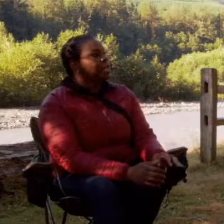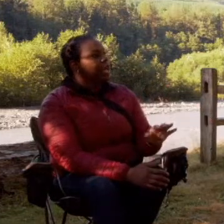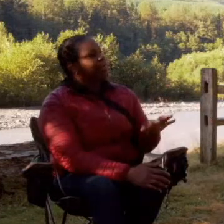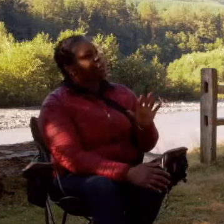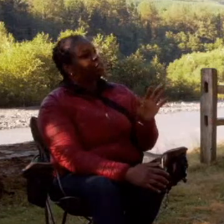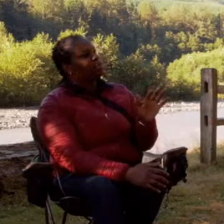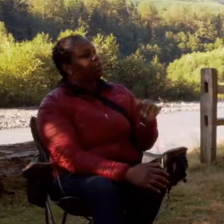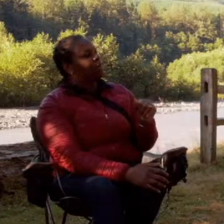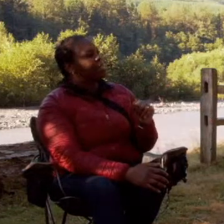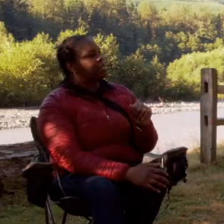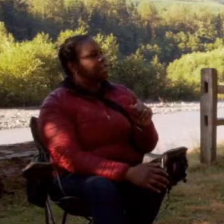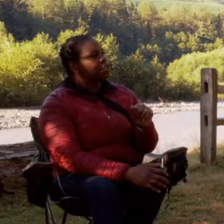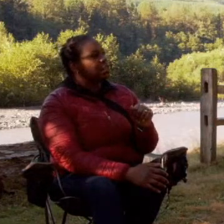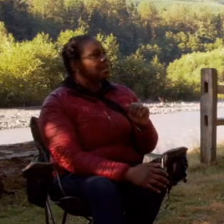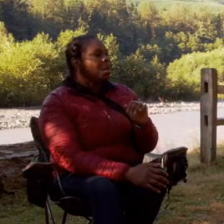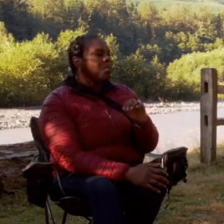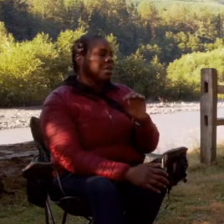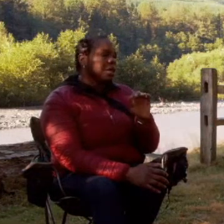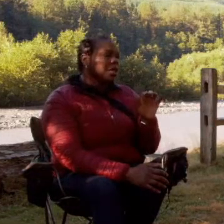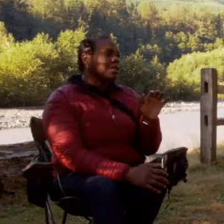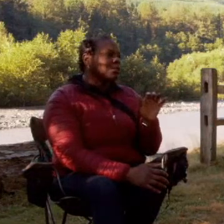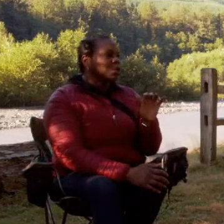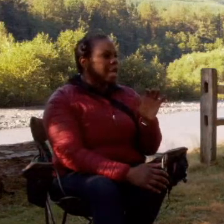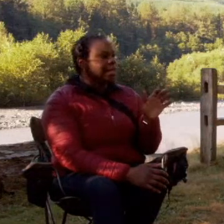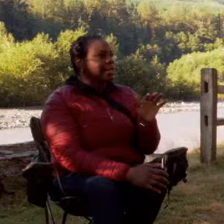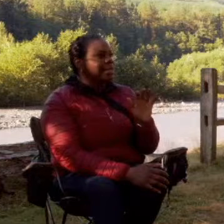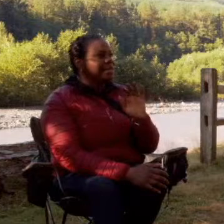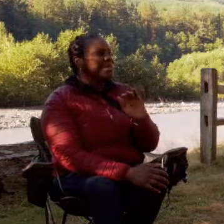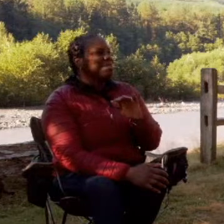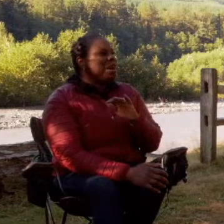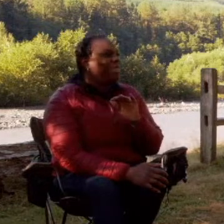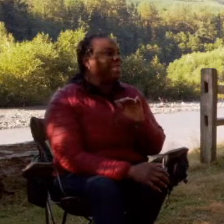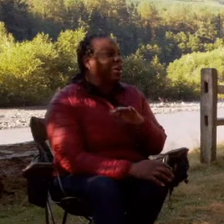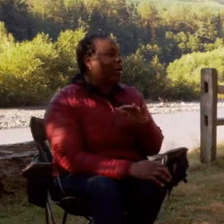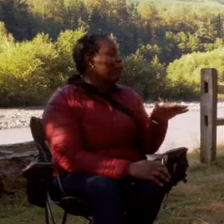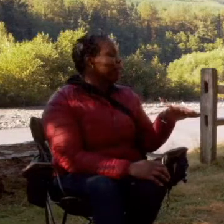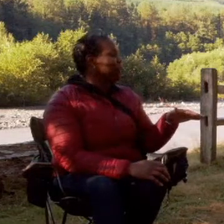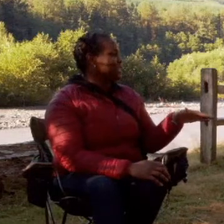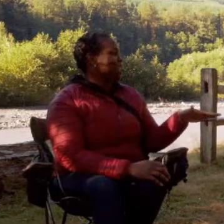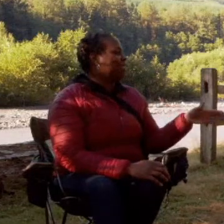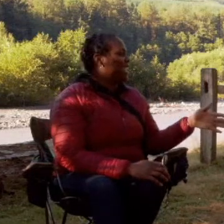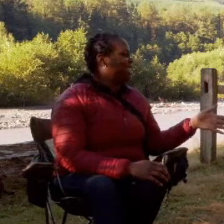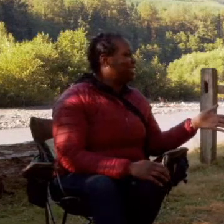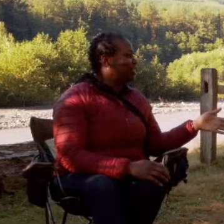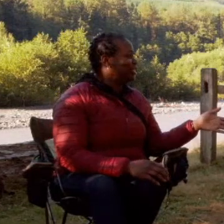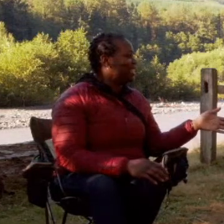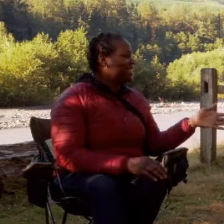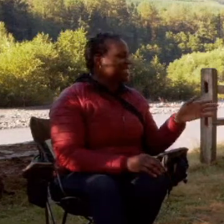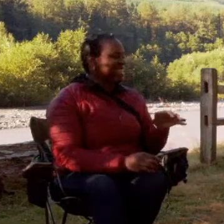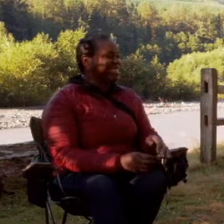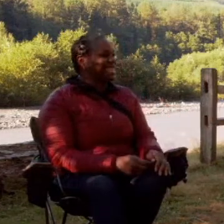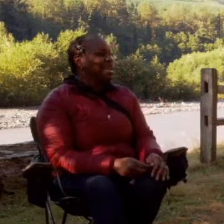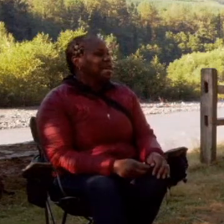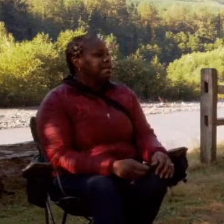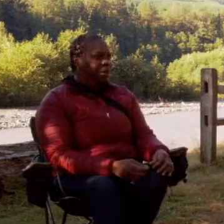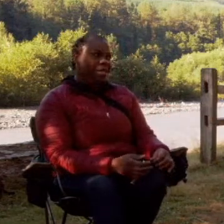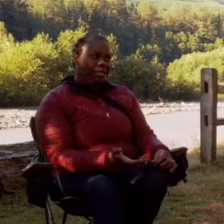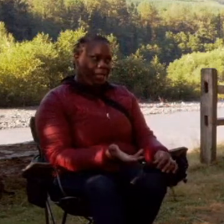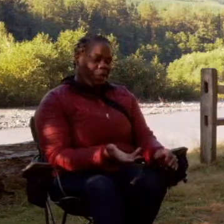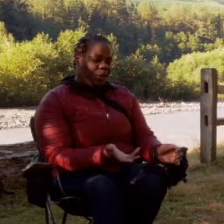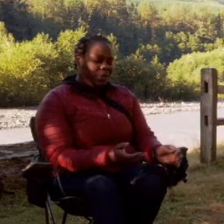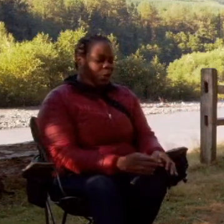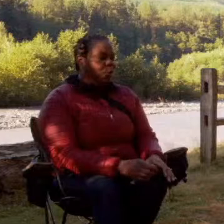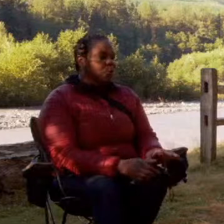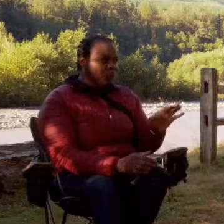question, and there is a bit of a hesitation, but in reality, I think all birders have that initial hesitation